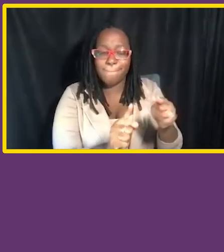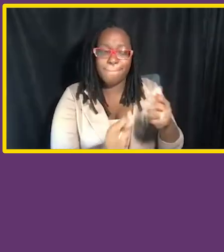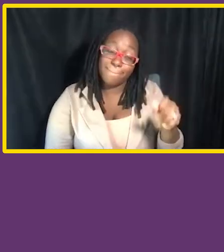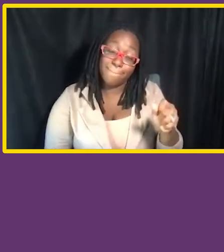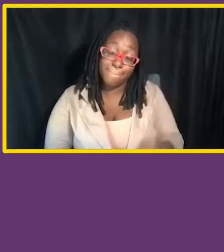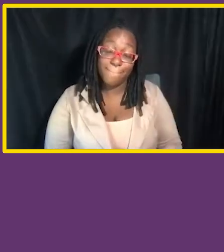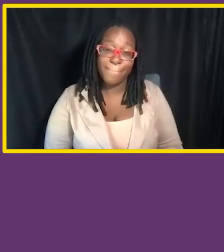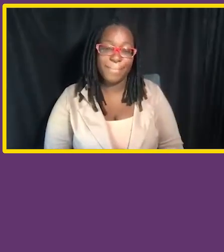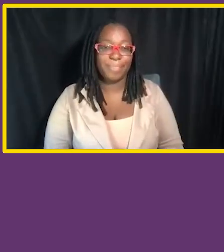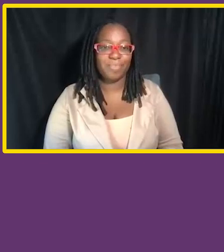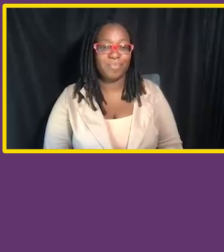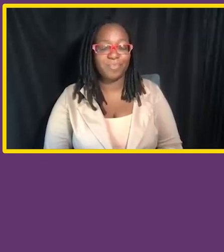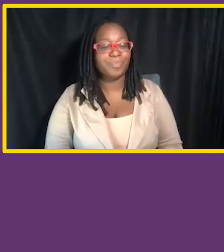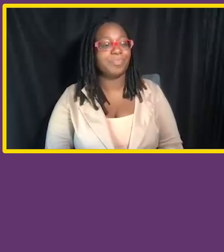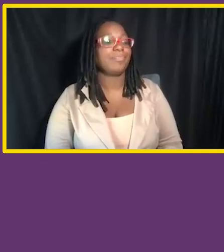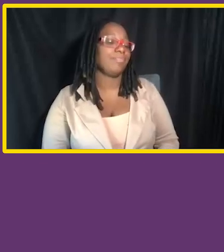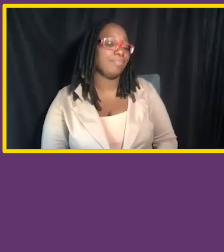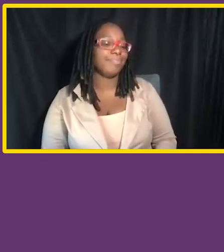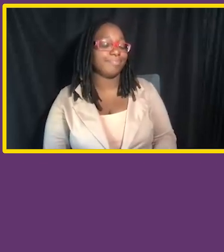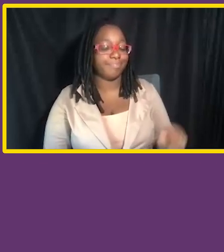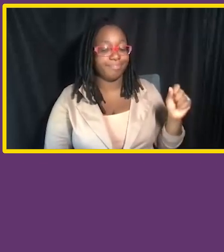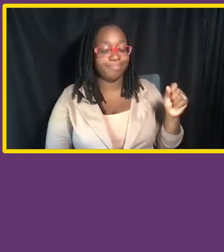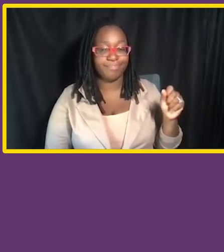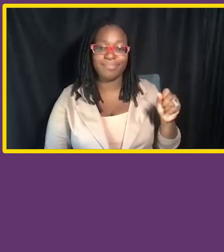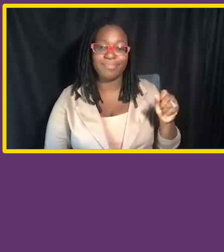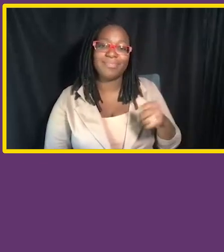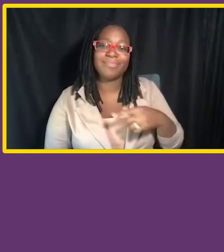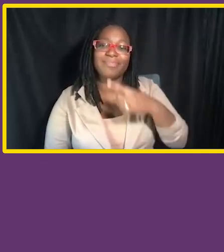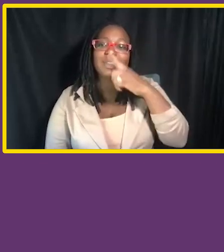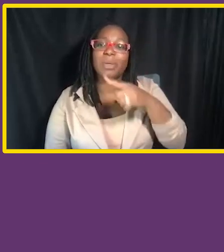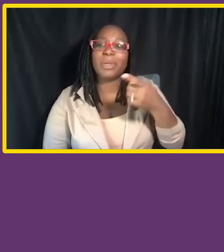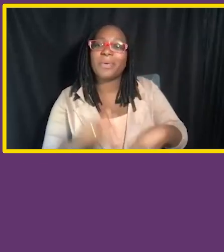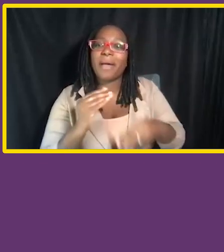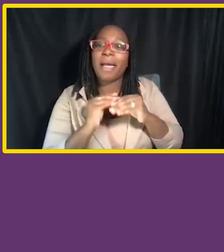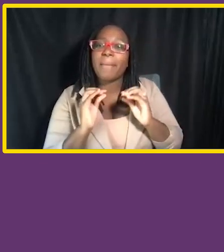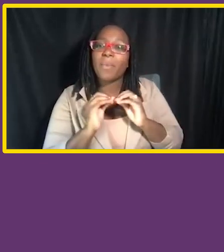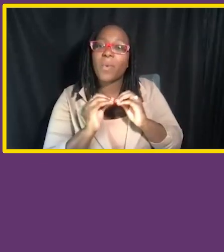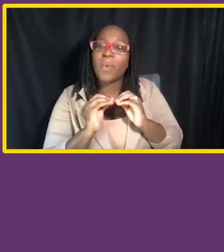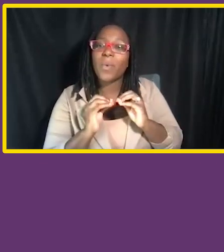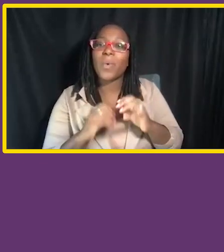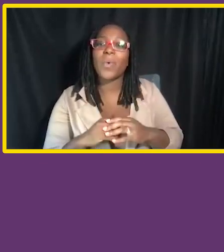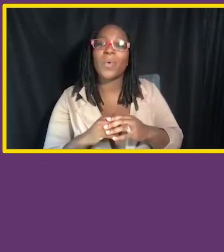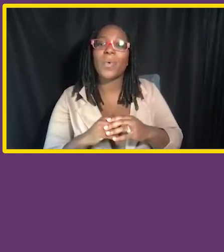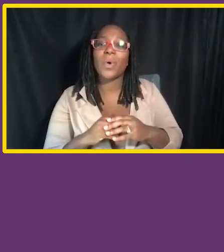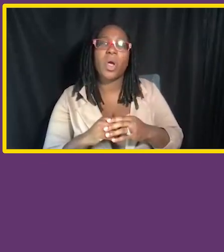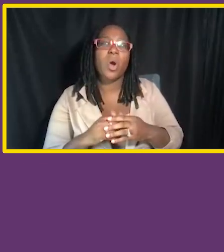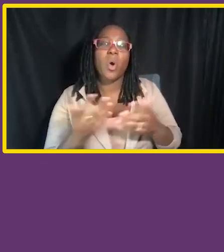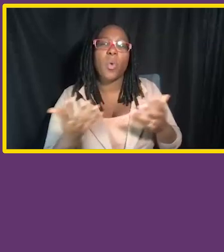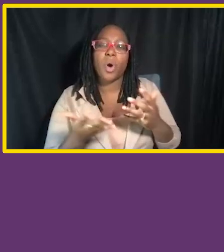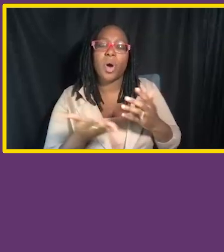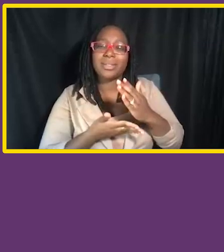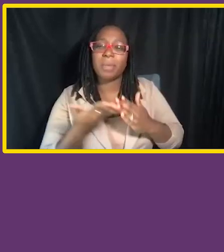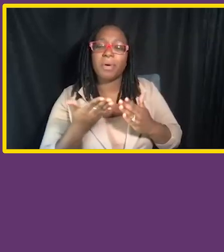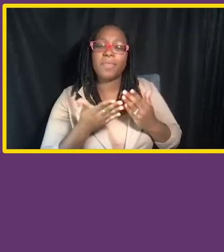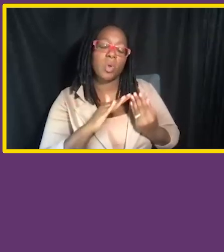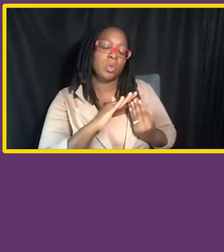Yeah, this is Lindsay. Robin, can you build on what Jaya said in terms of what are some of these subtle instances